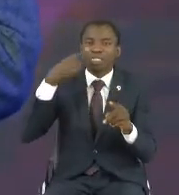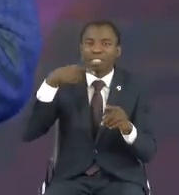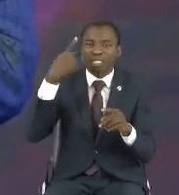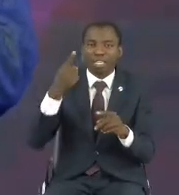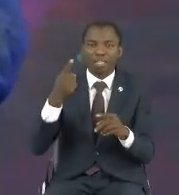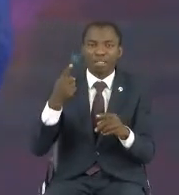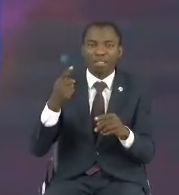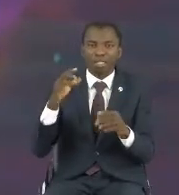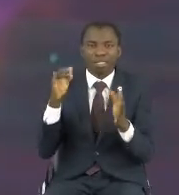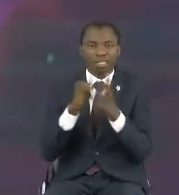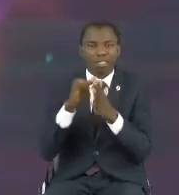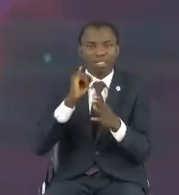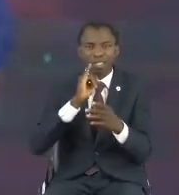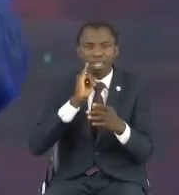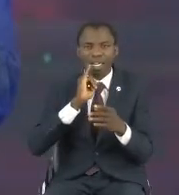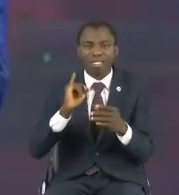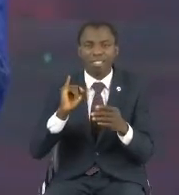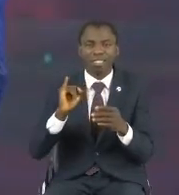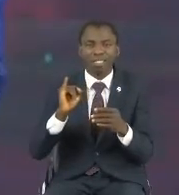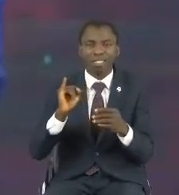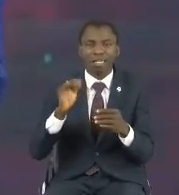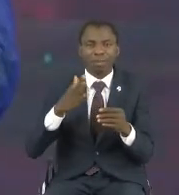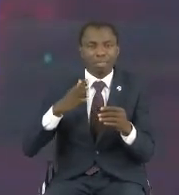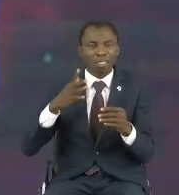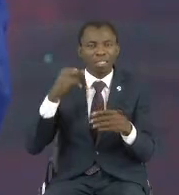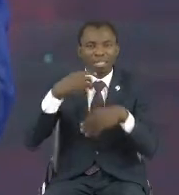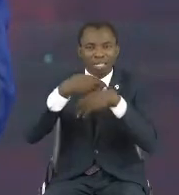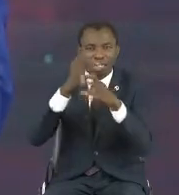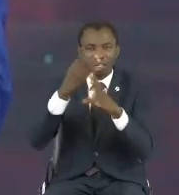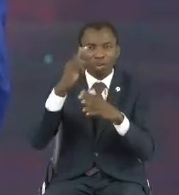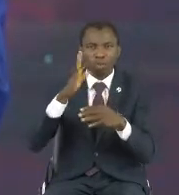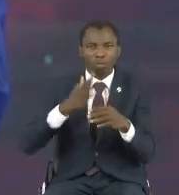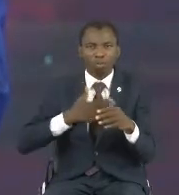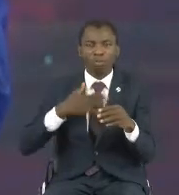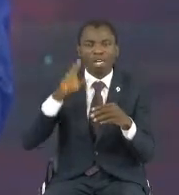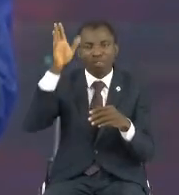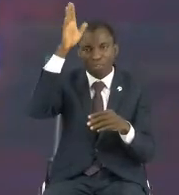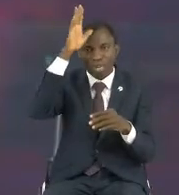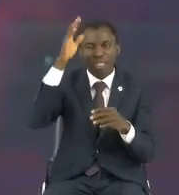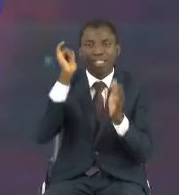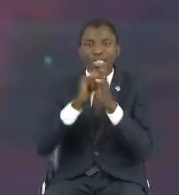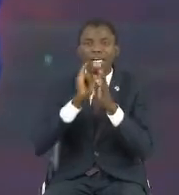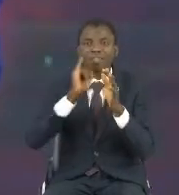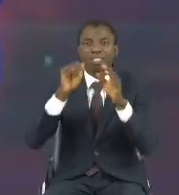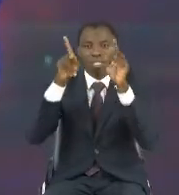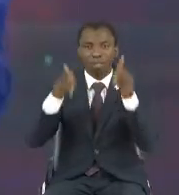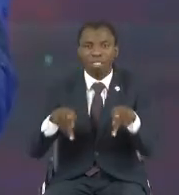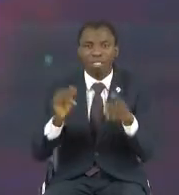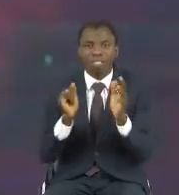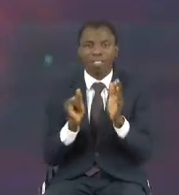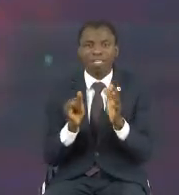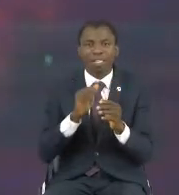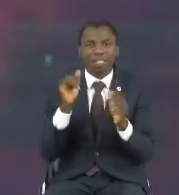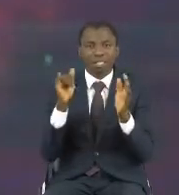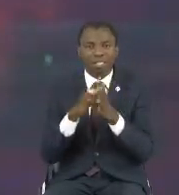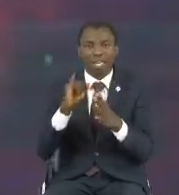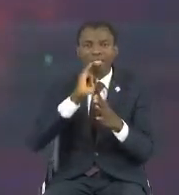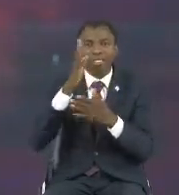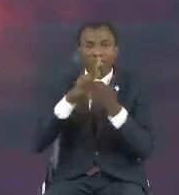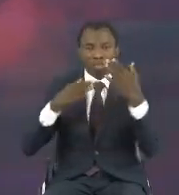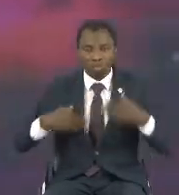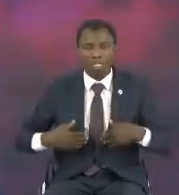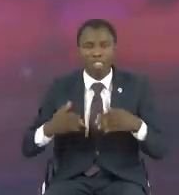a creature of my father. That's a person, a progenitor, somebody